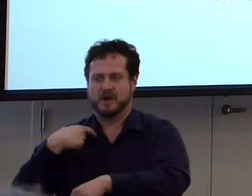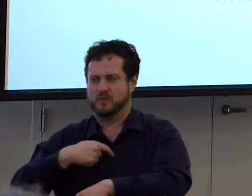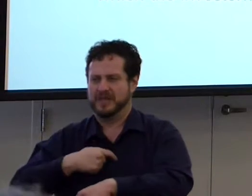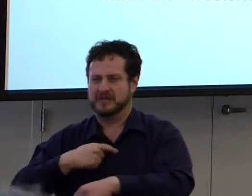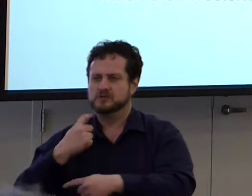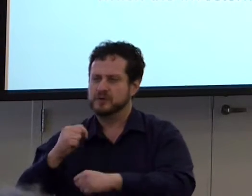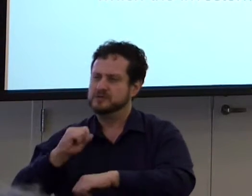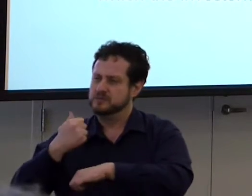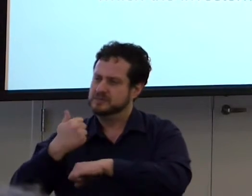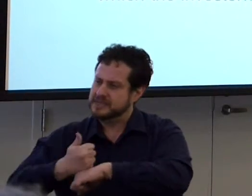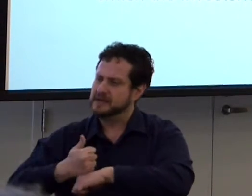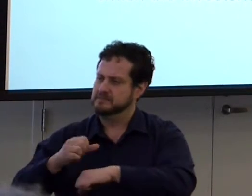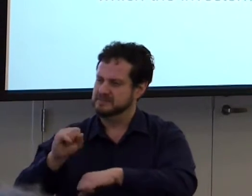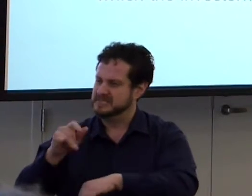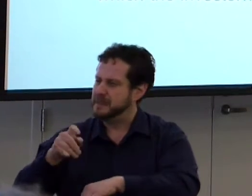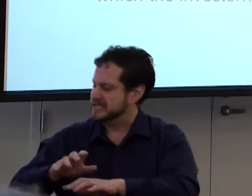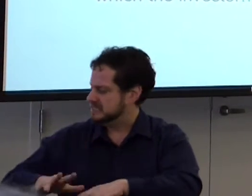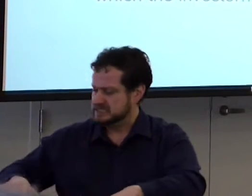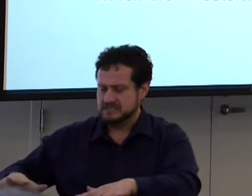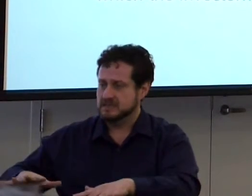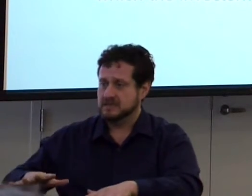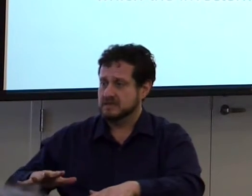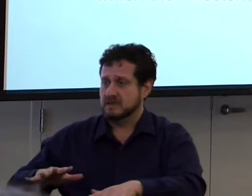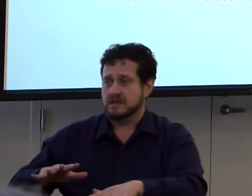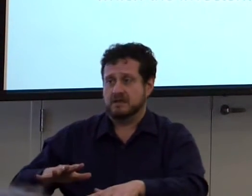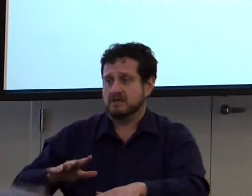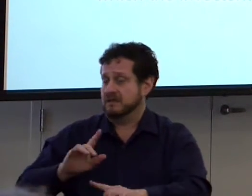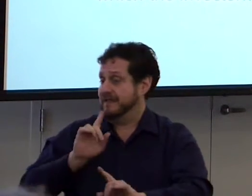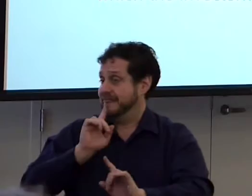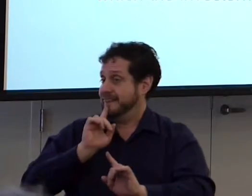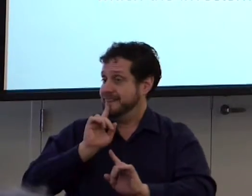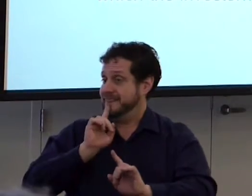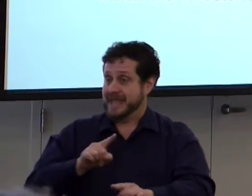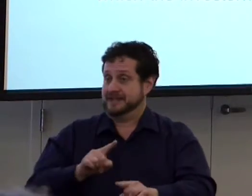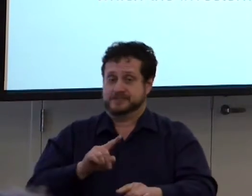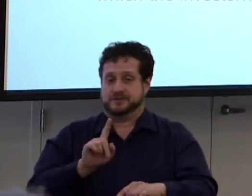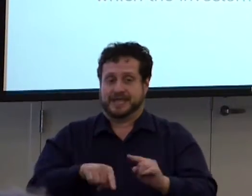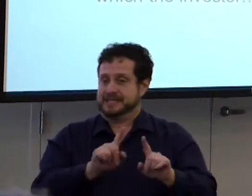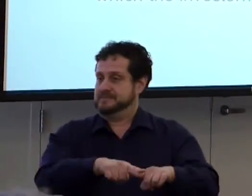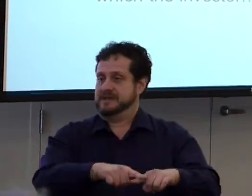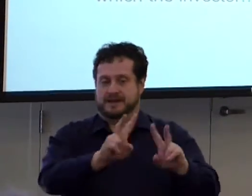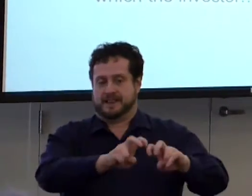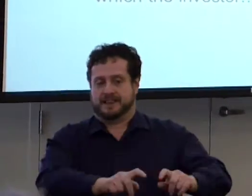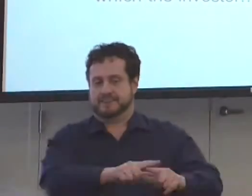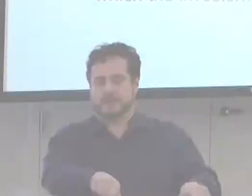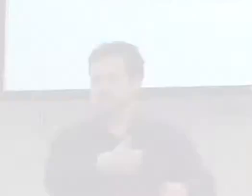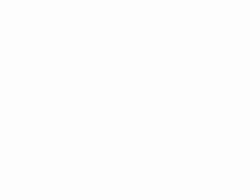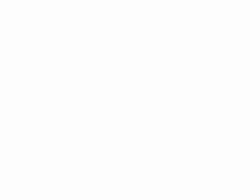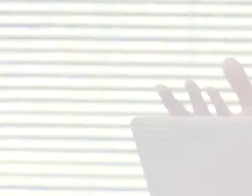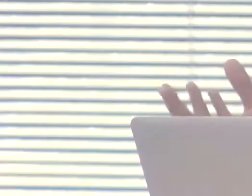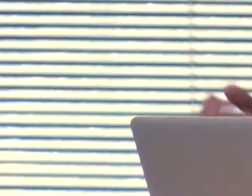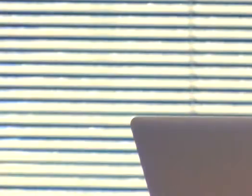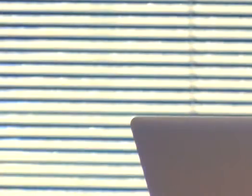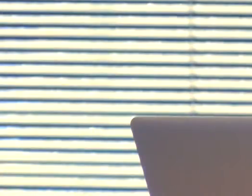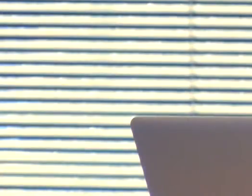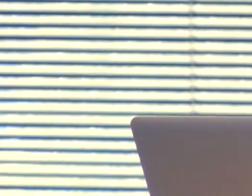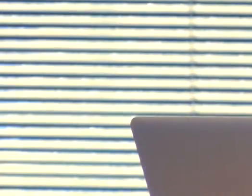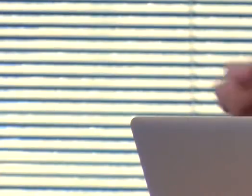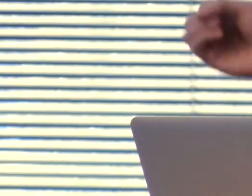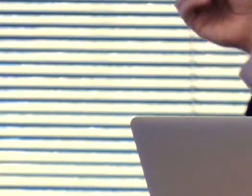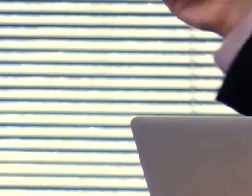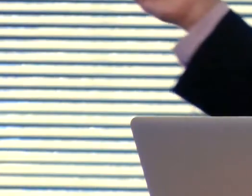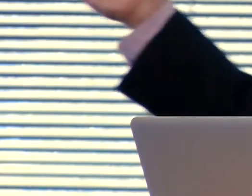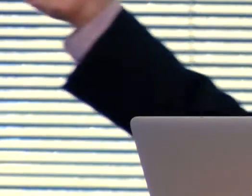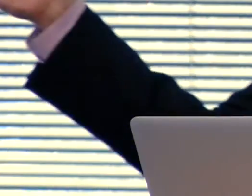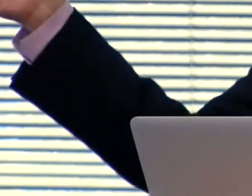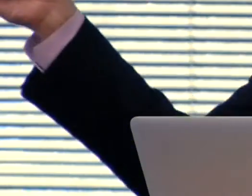It can't be decided. The answer can't be decided on the basis of analyses of language alone. This is a question about how people are thinking, right? If you